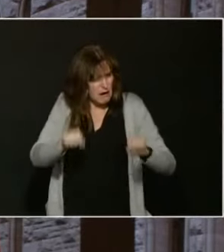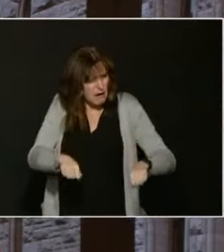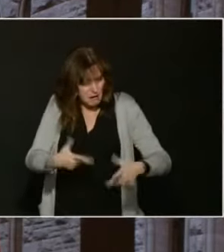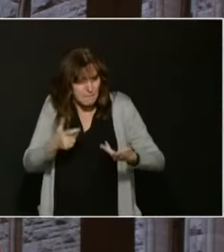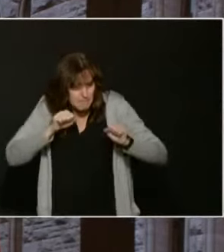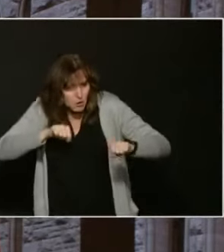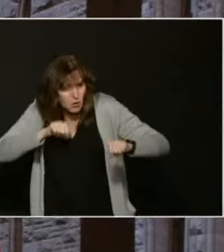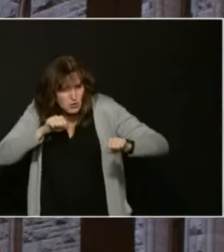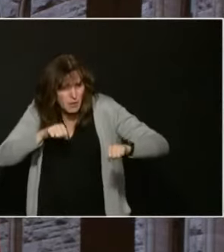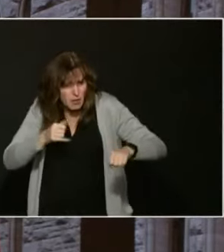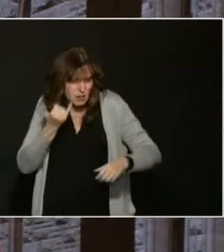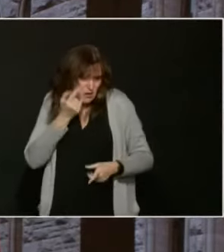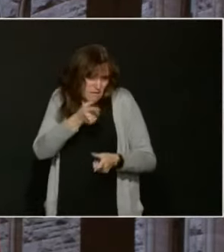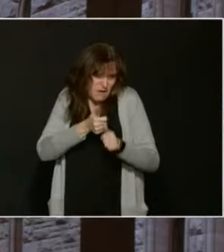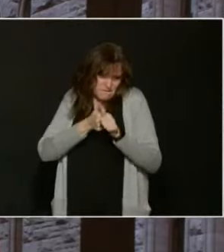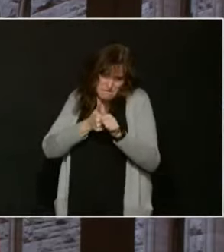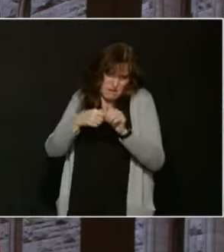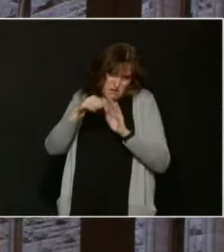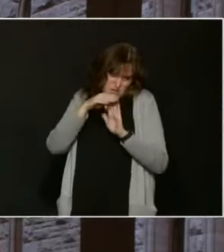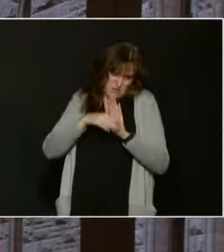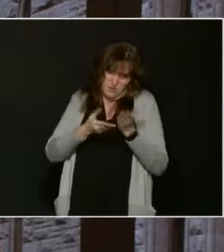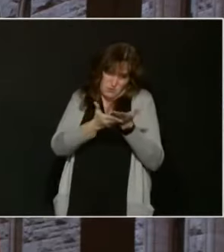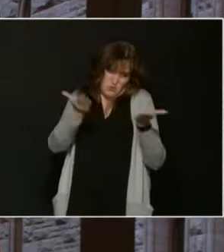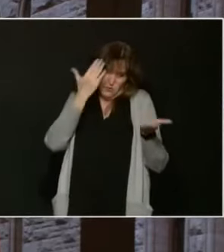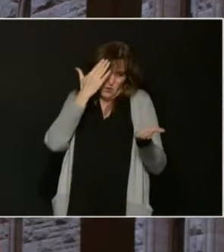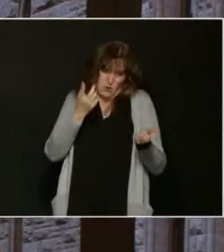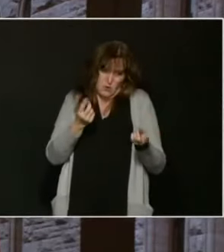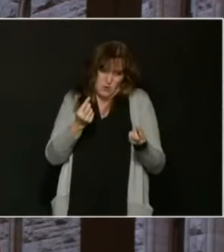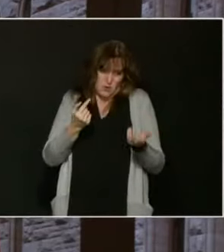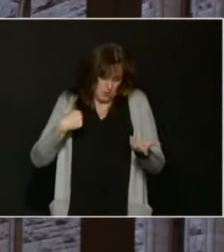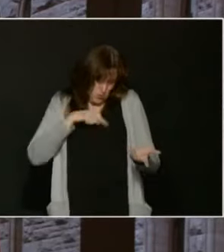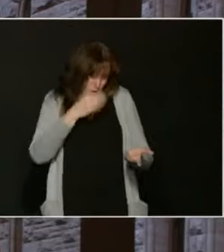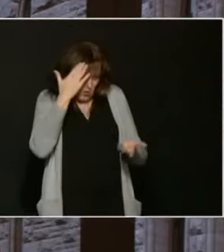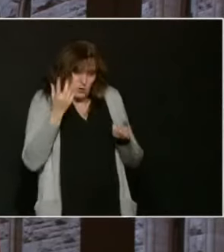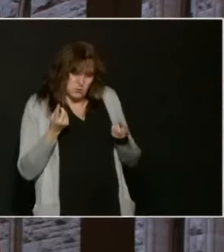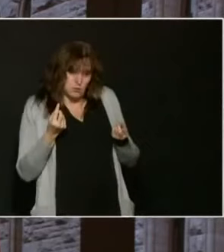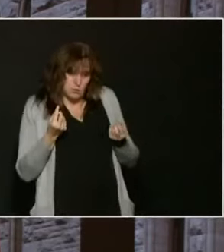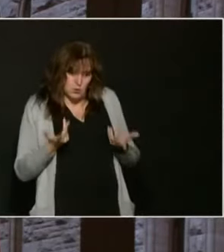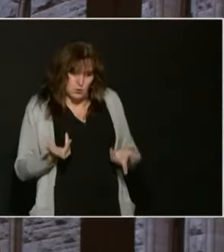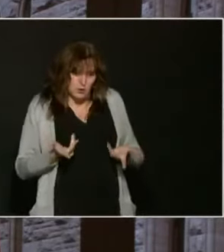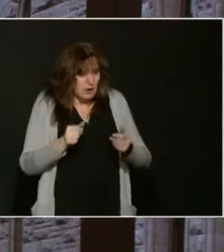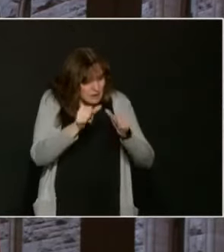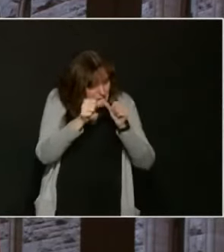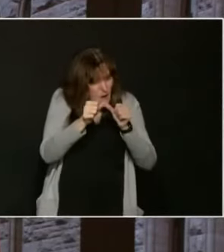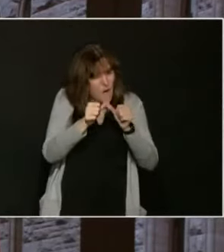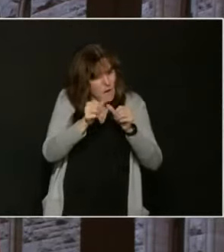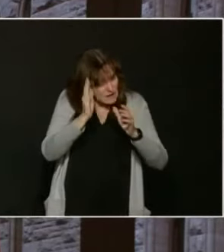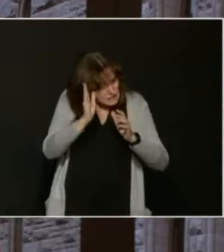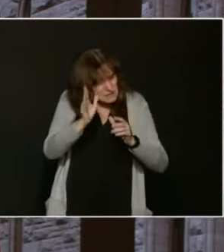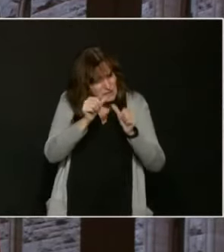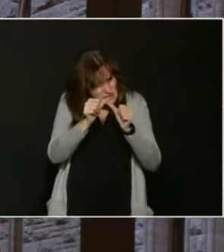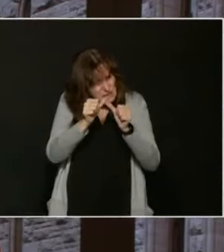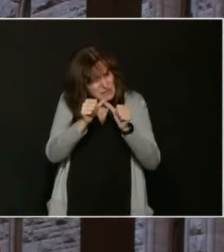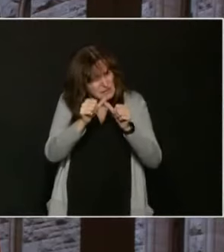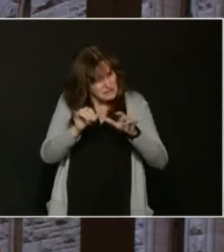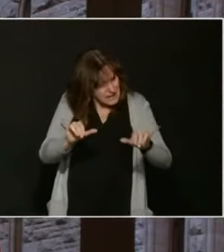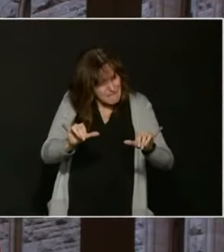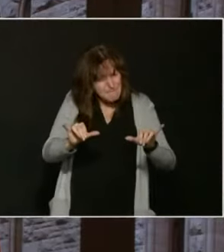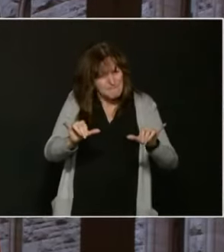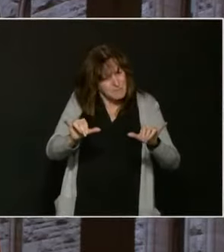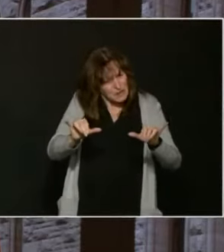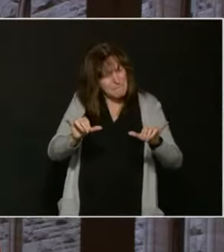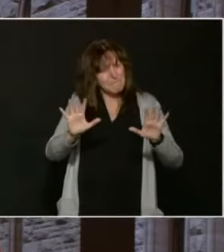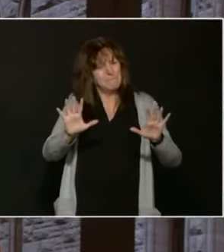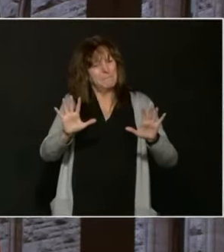you know what to do. We know what to do. We just need to do it again, and do it consistently. But if there needs to be a state of emergency